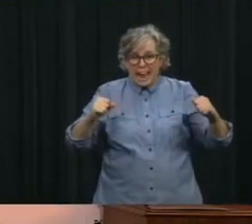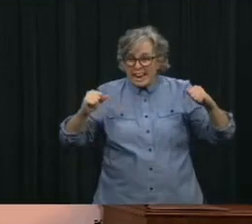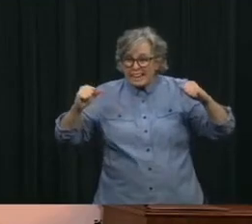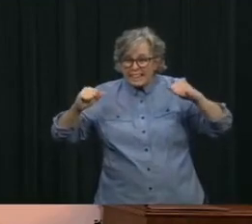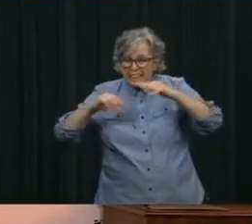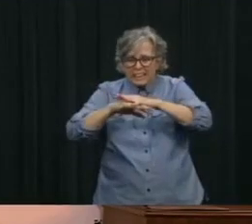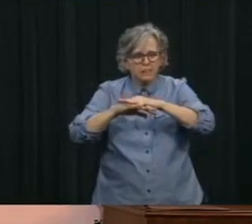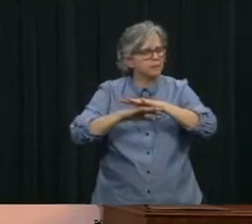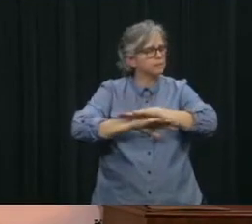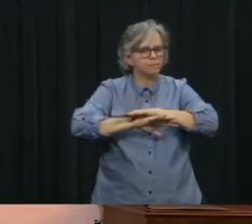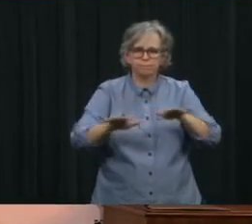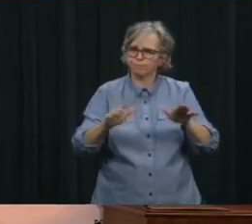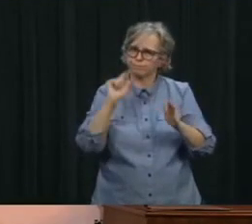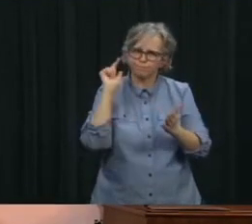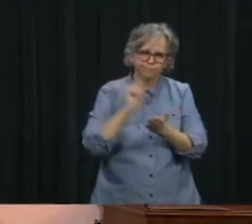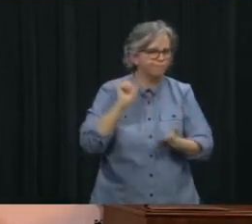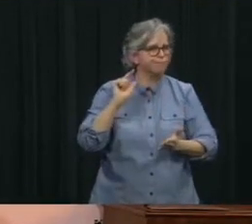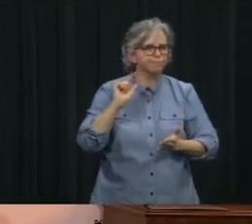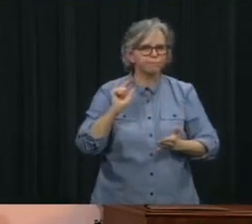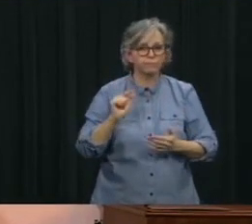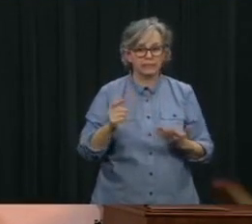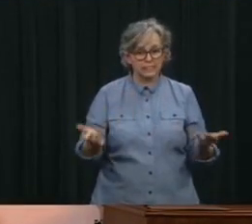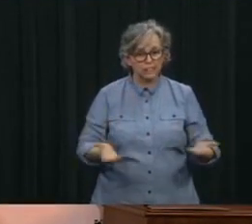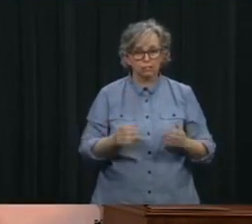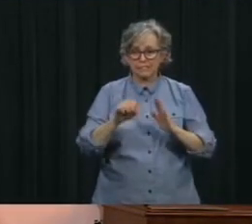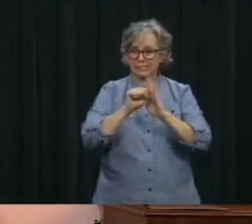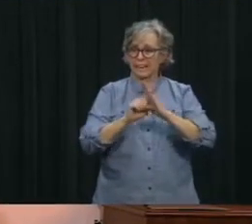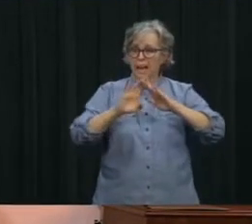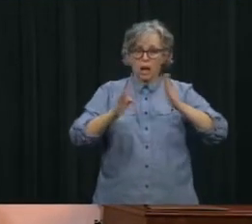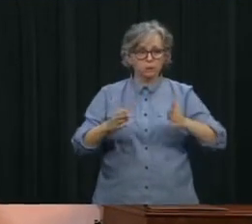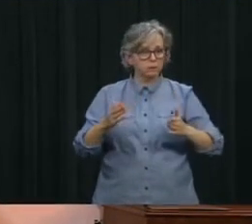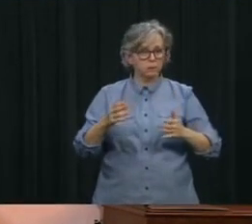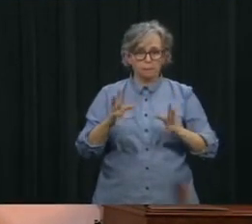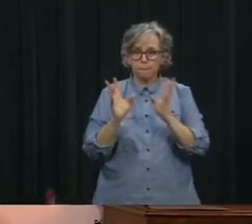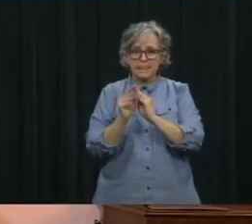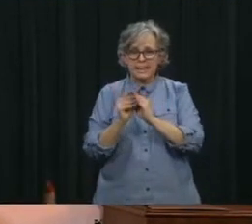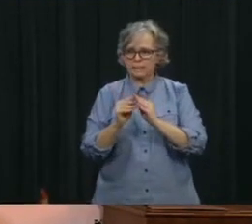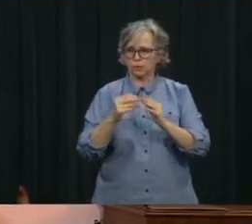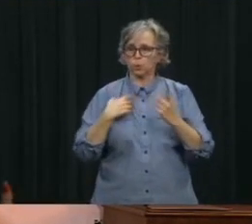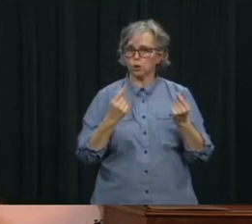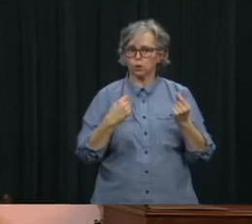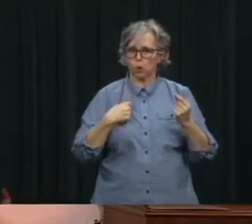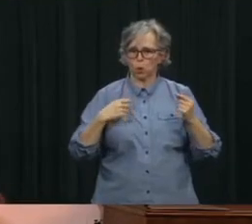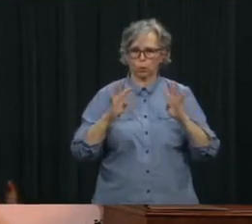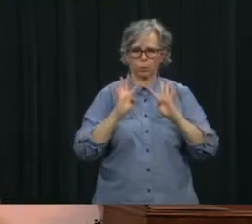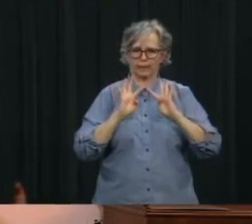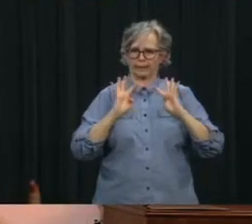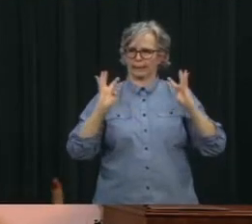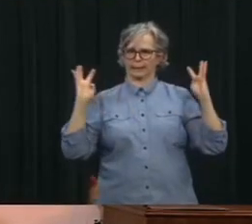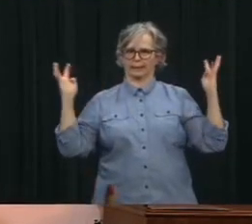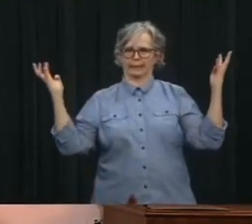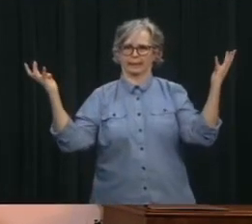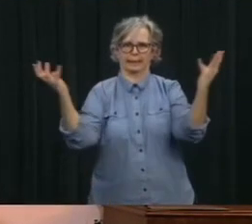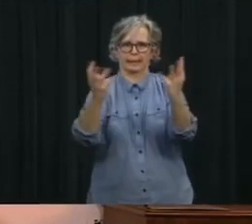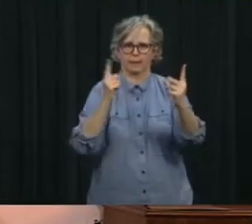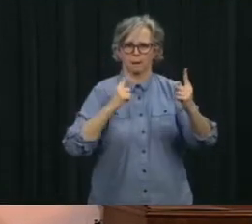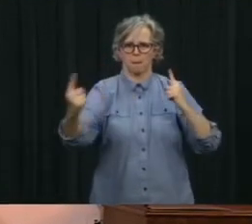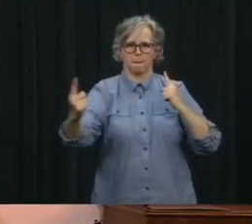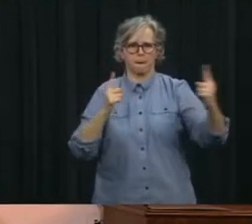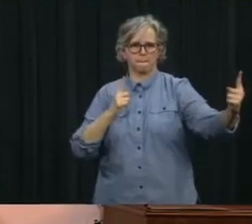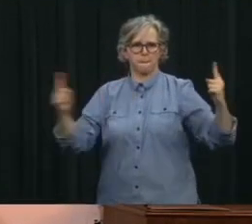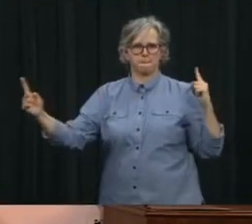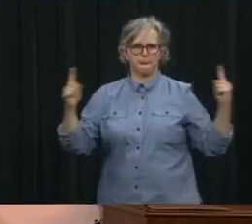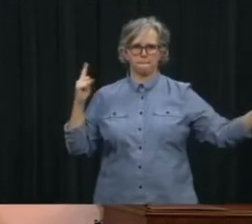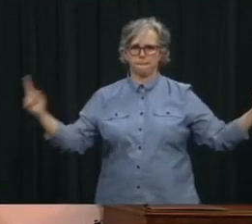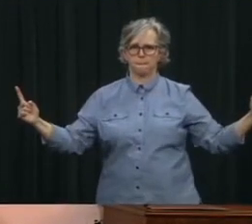when there are meetings that go on where you have to spread people out so that they are not close together when you're doing your